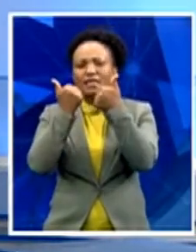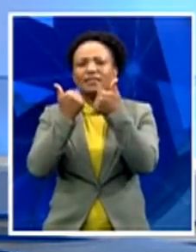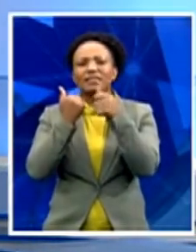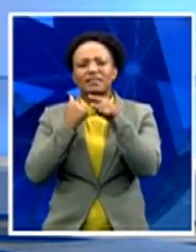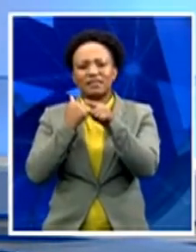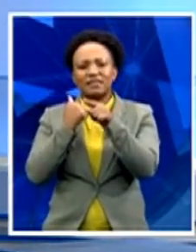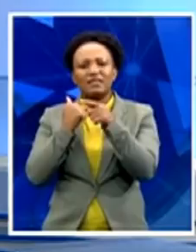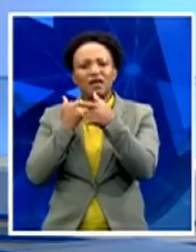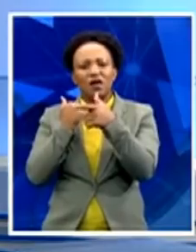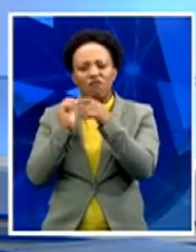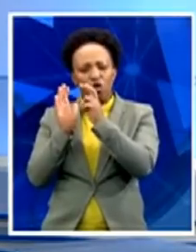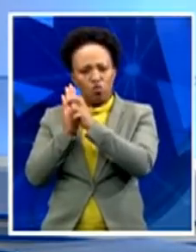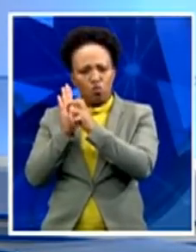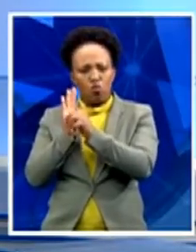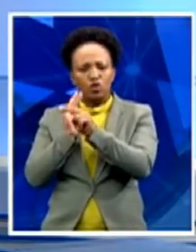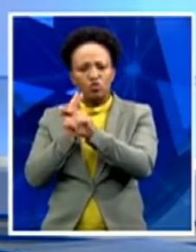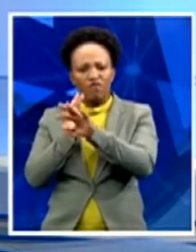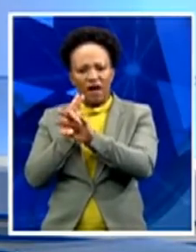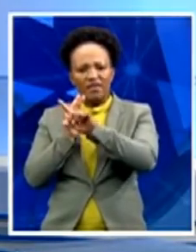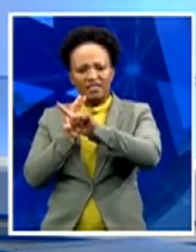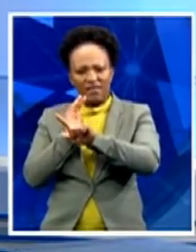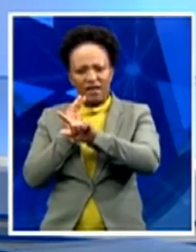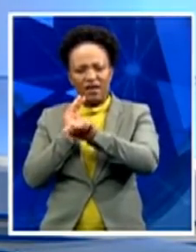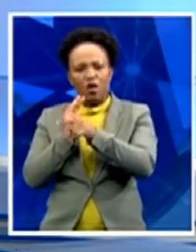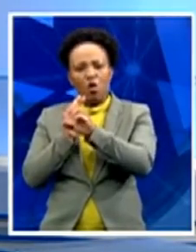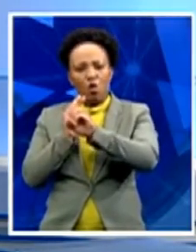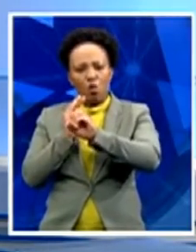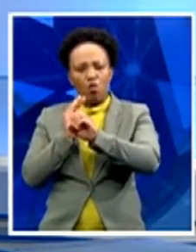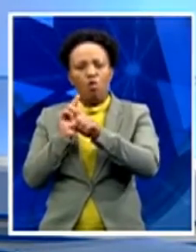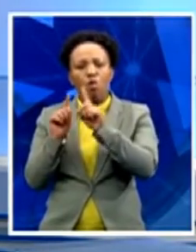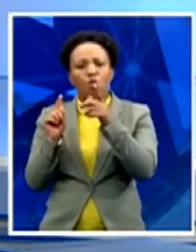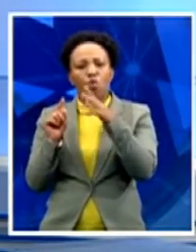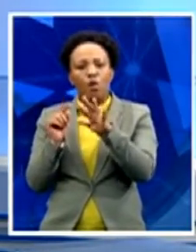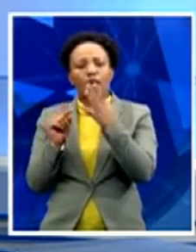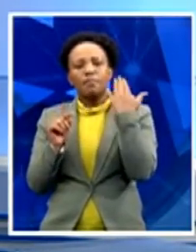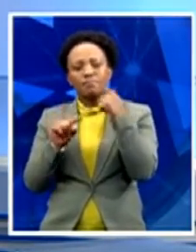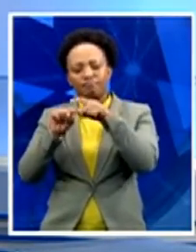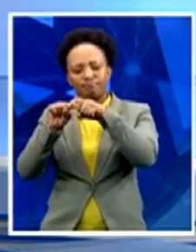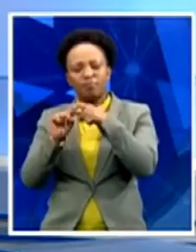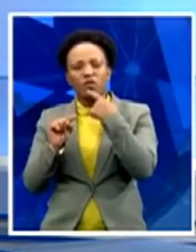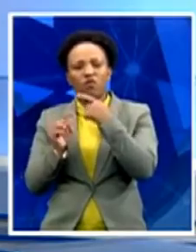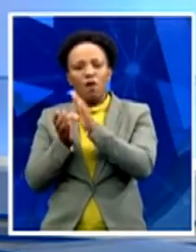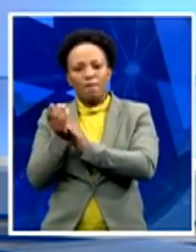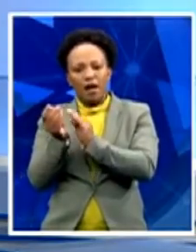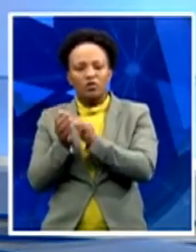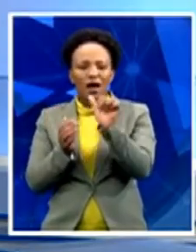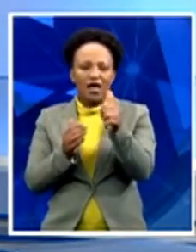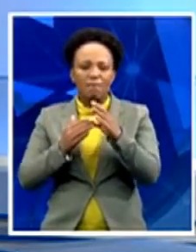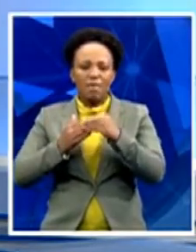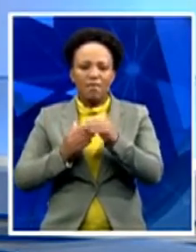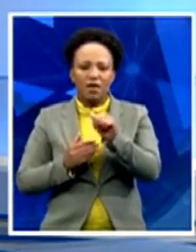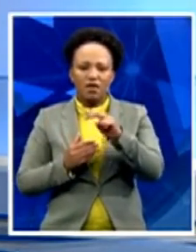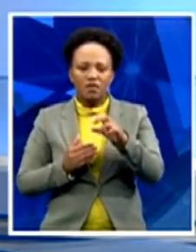2570, on whose premise Mr. Magashule was suspended. And another ANC member, Ntando Shezi, also made